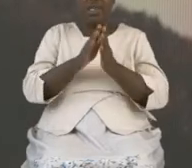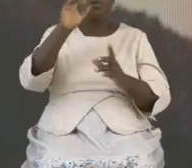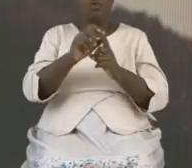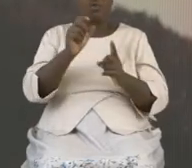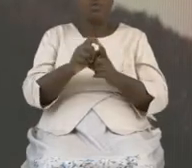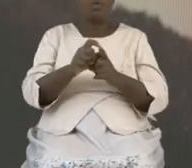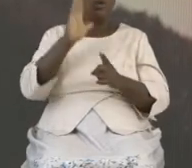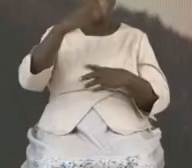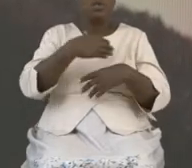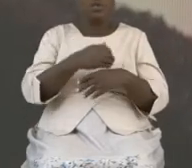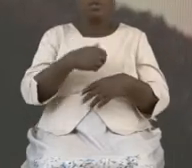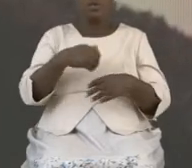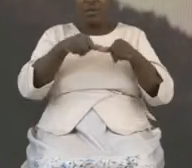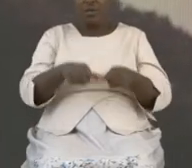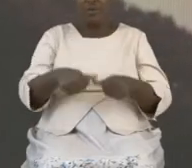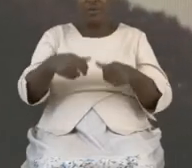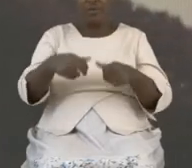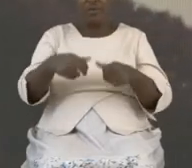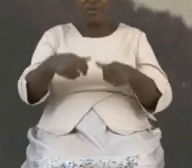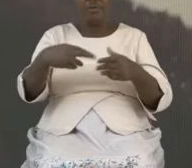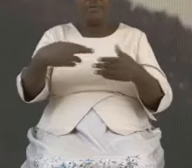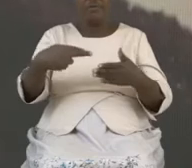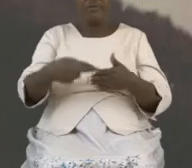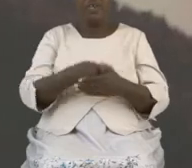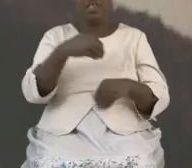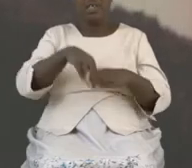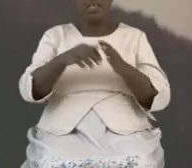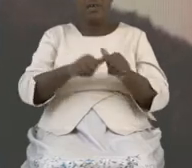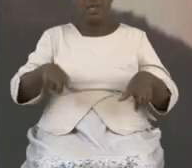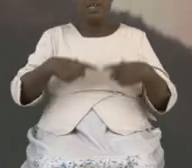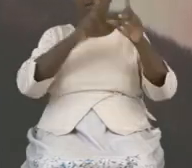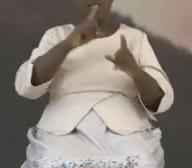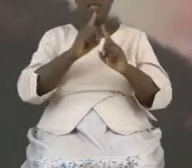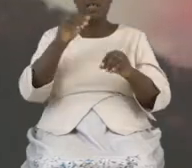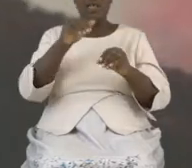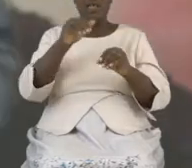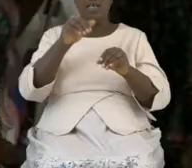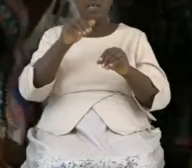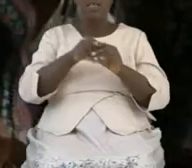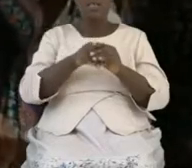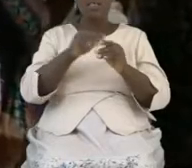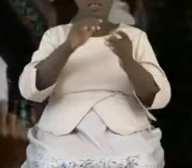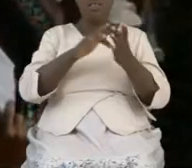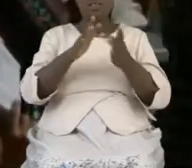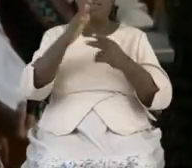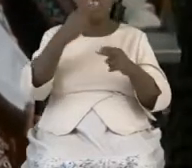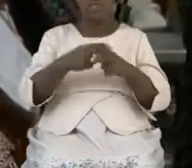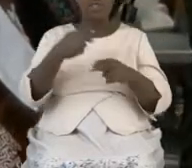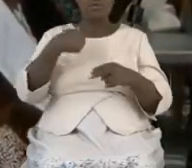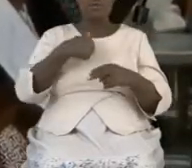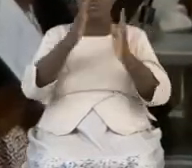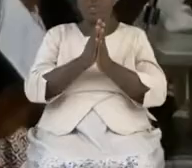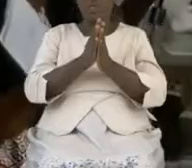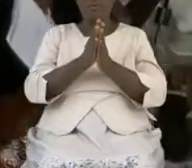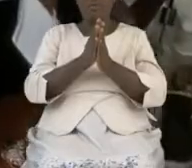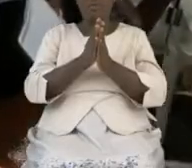life. Thank you, Lord, for the answer. In Jesus' name we pray. Give me a good,